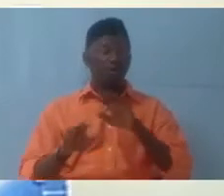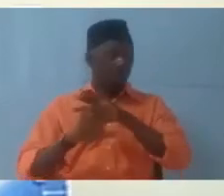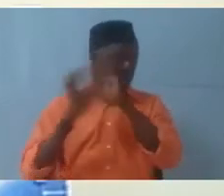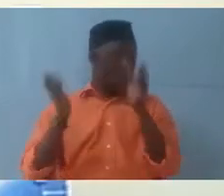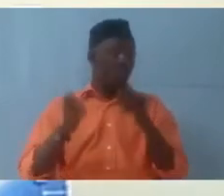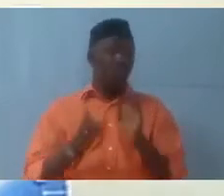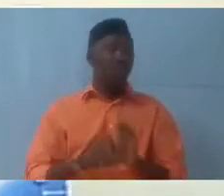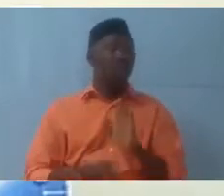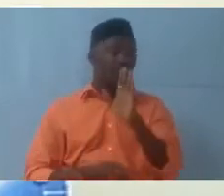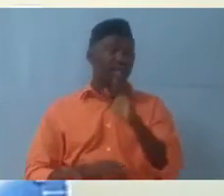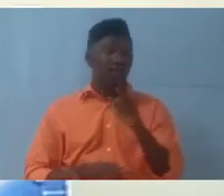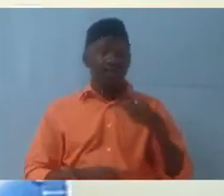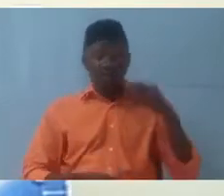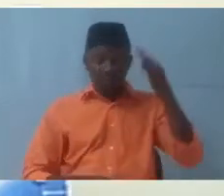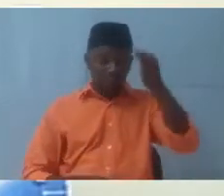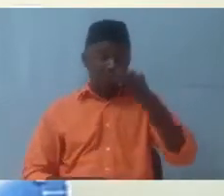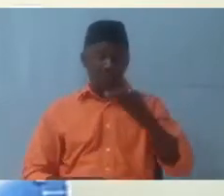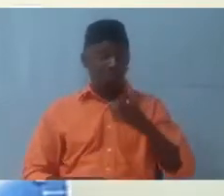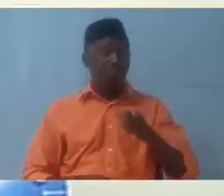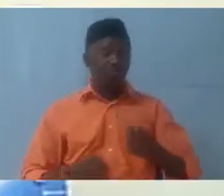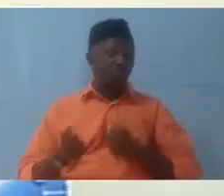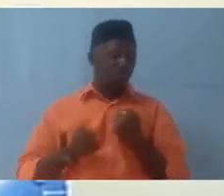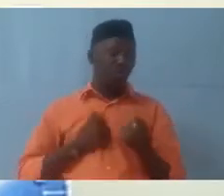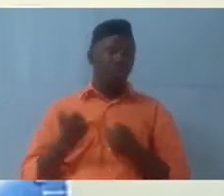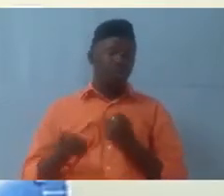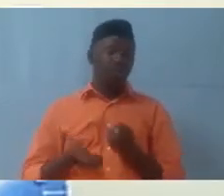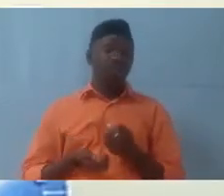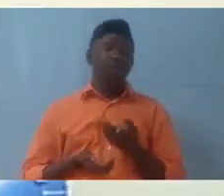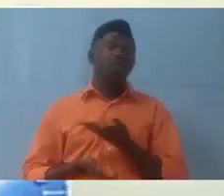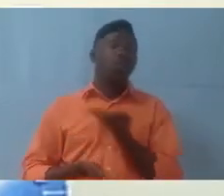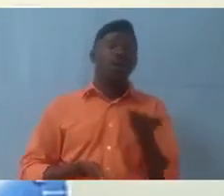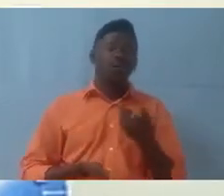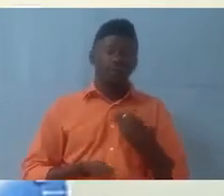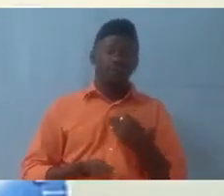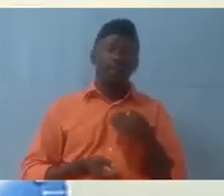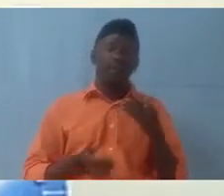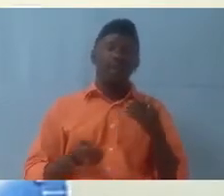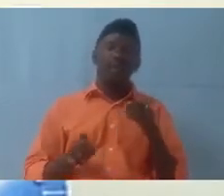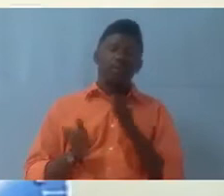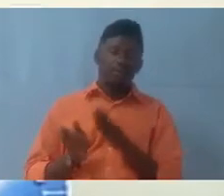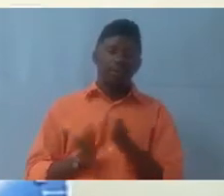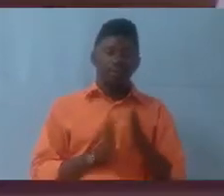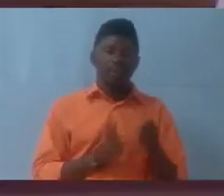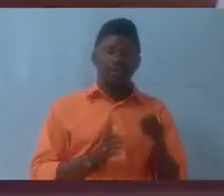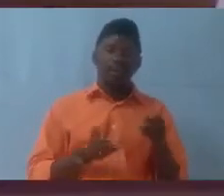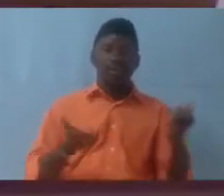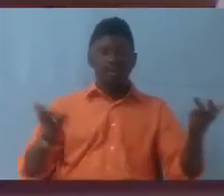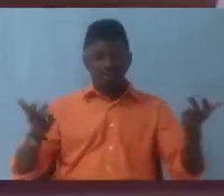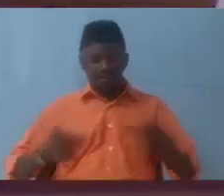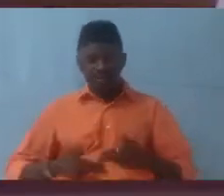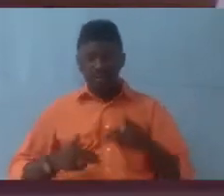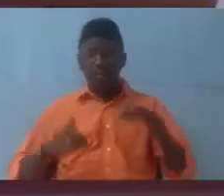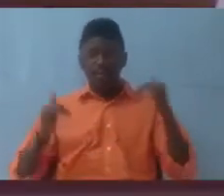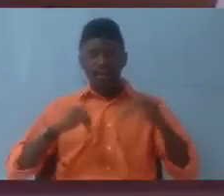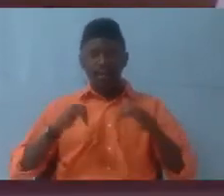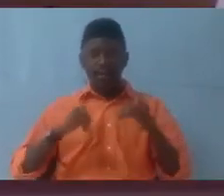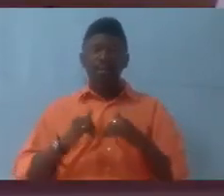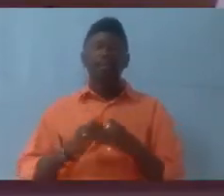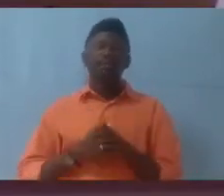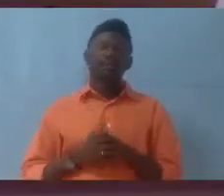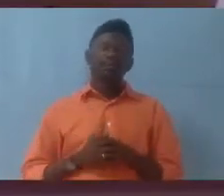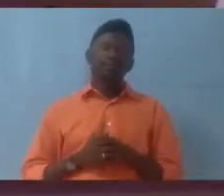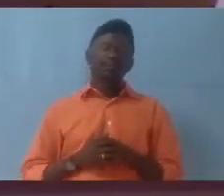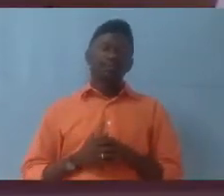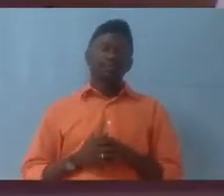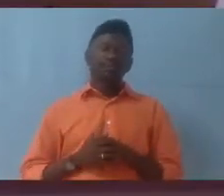mel non that was what prompted me to organize the meeting li mo taxon mo oté won meeting bobu so having done that you met the CJ aje ko